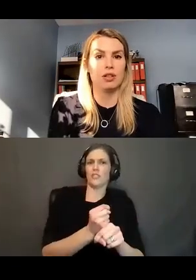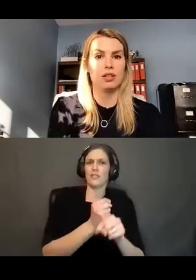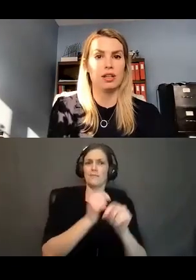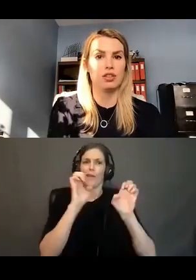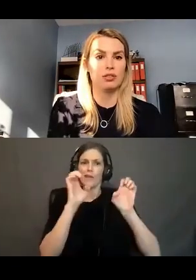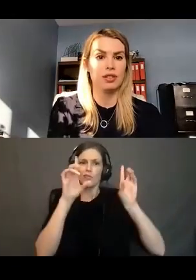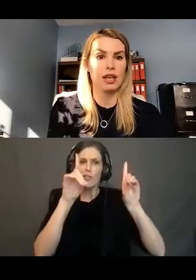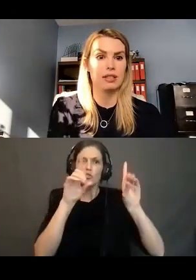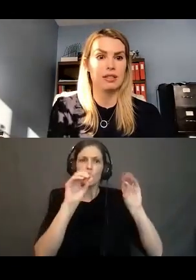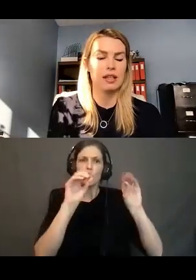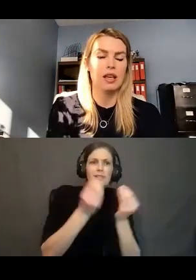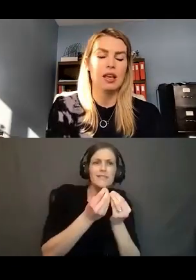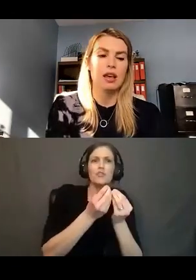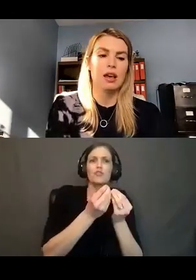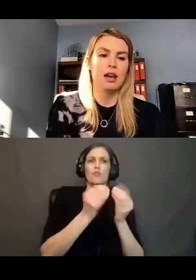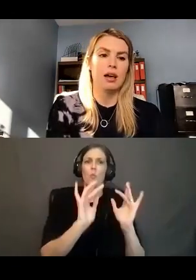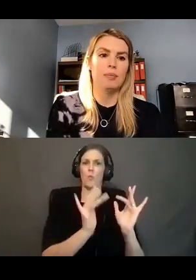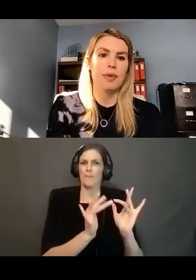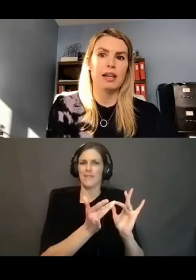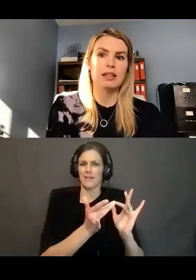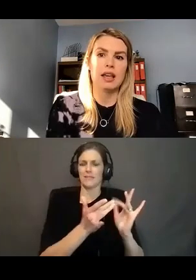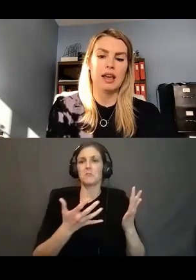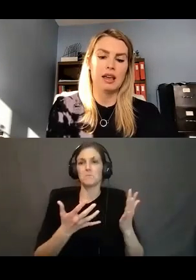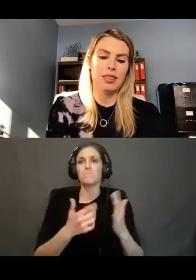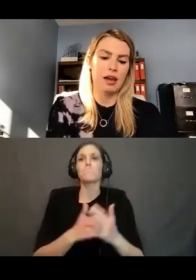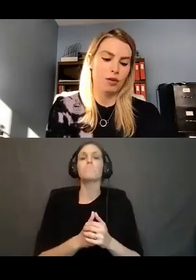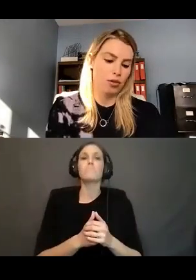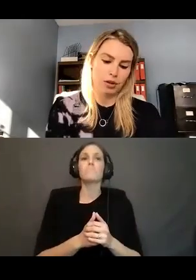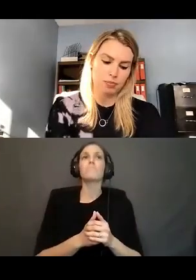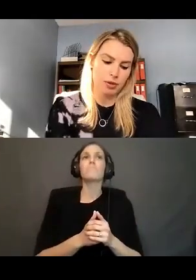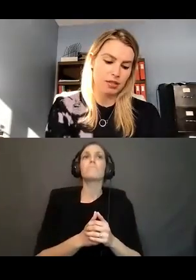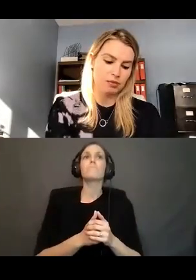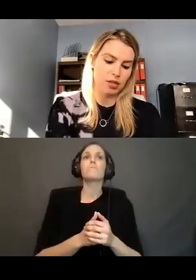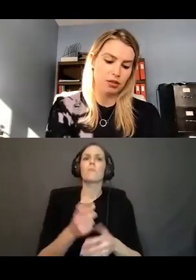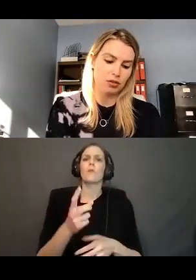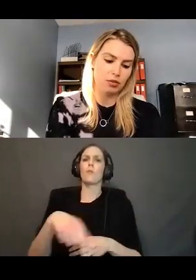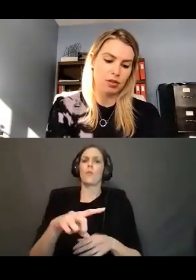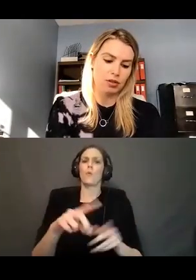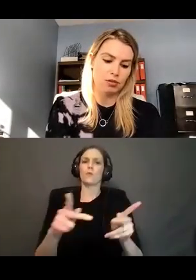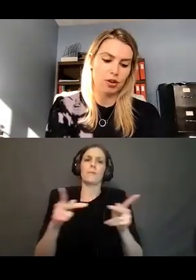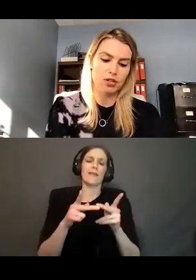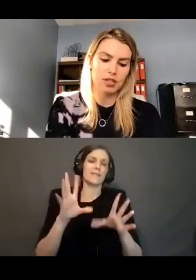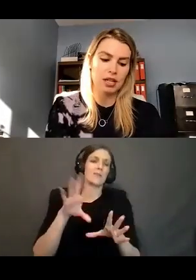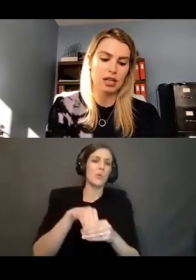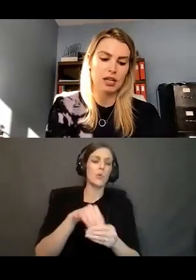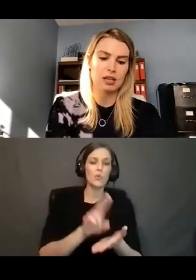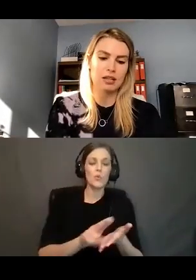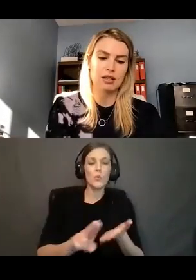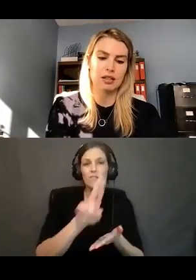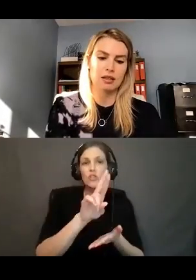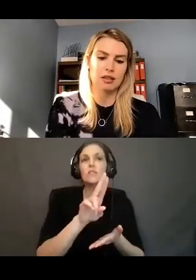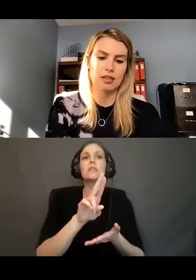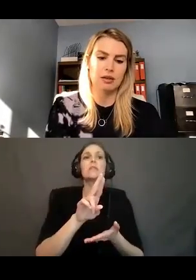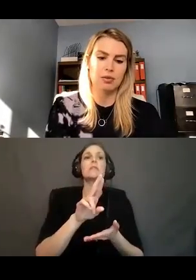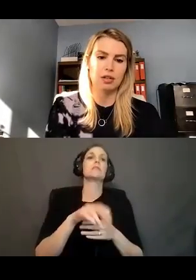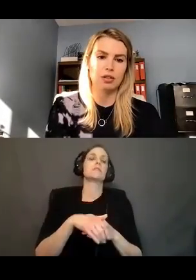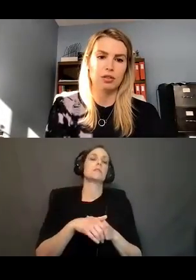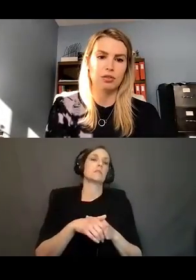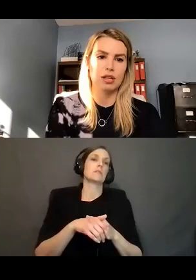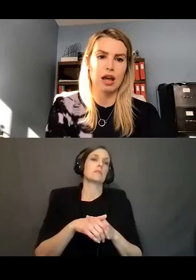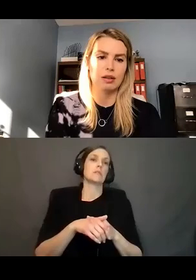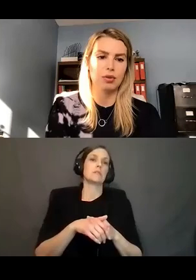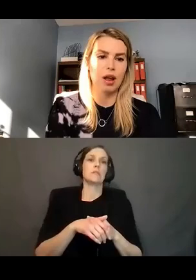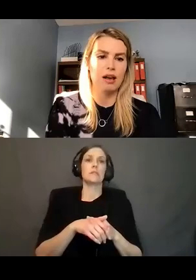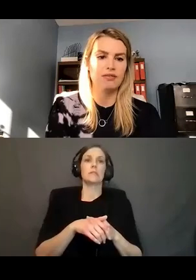educational organizational sites. And those places would include universities, they would